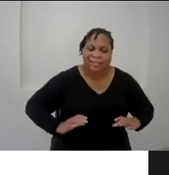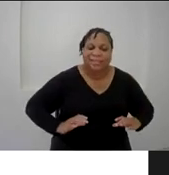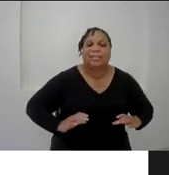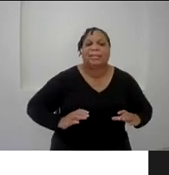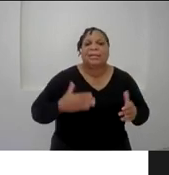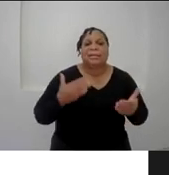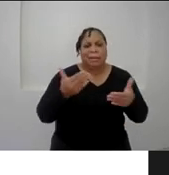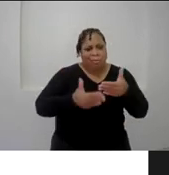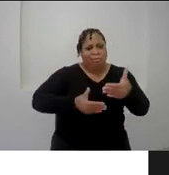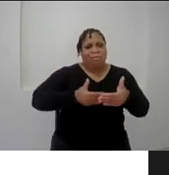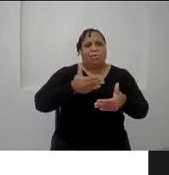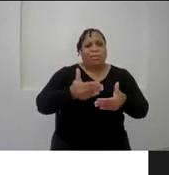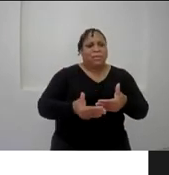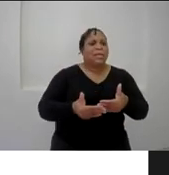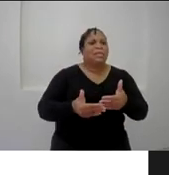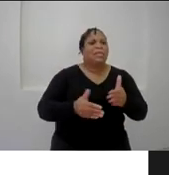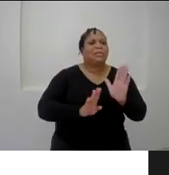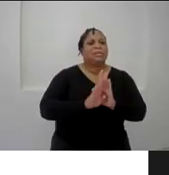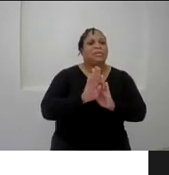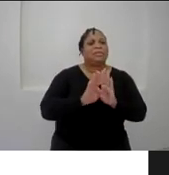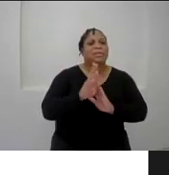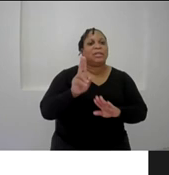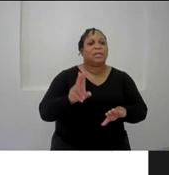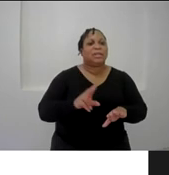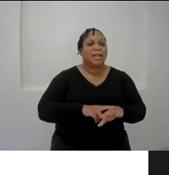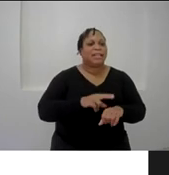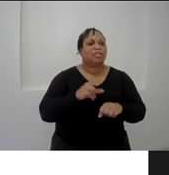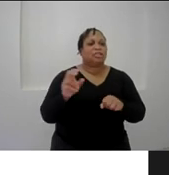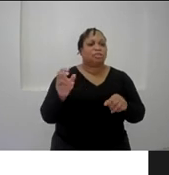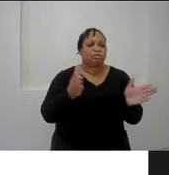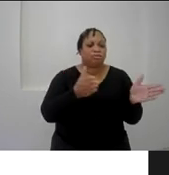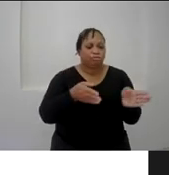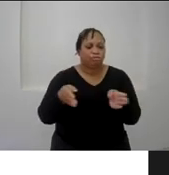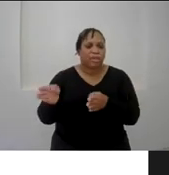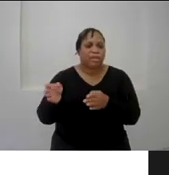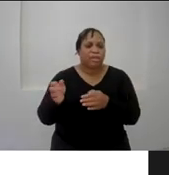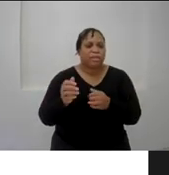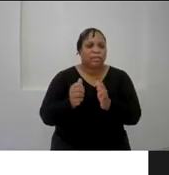of developing the national strategy for people with intellectual disabilities.